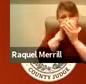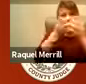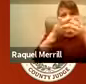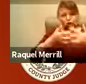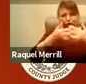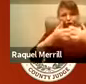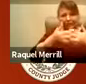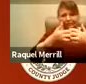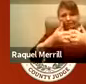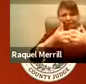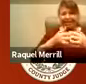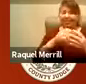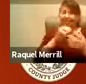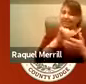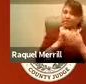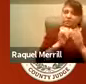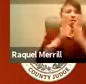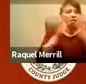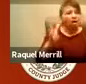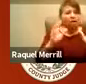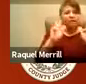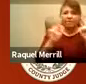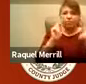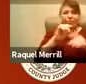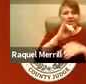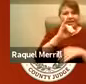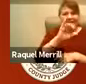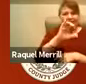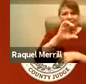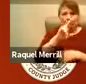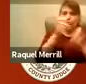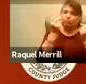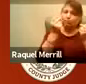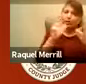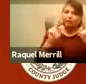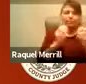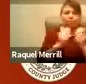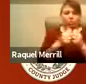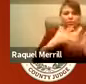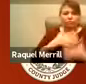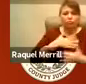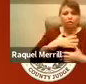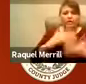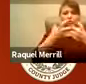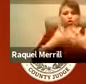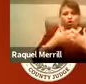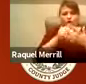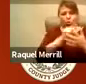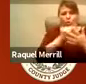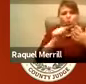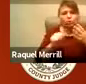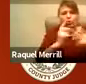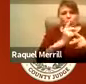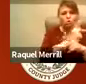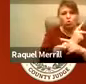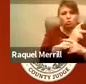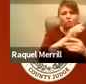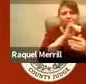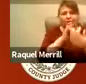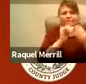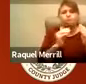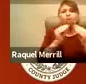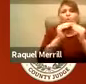That's a lot of people in ICU and a lot of people in ventilators, because those are the most vulnerable. Those are the ones that are more at